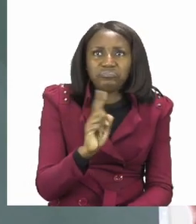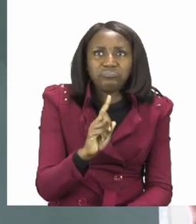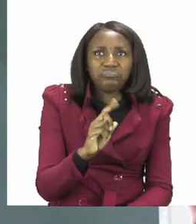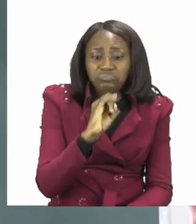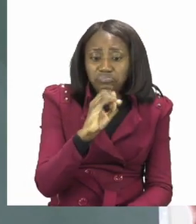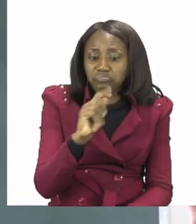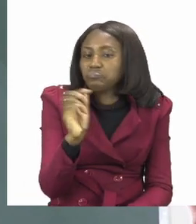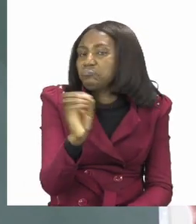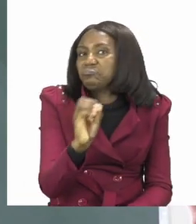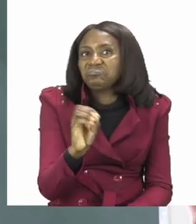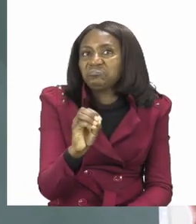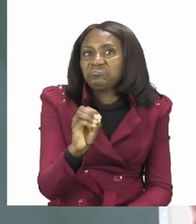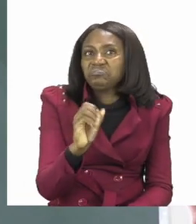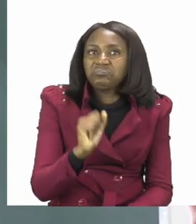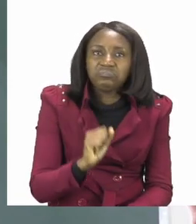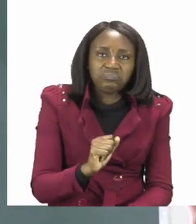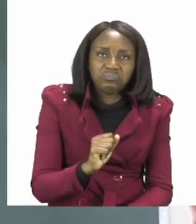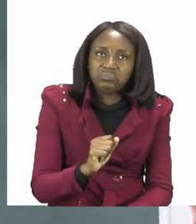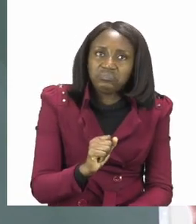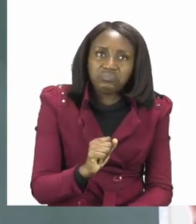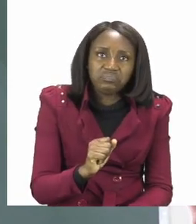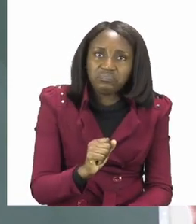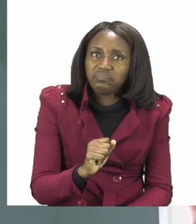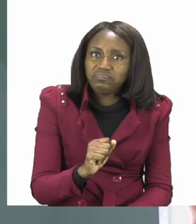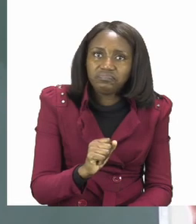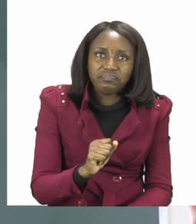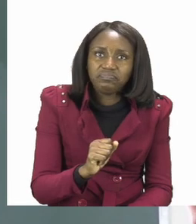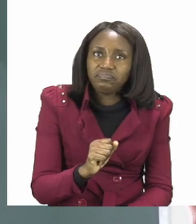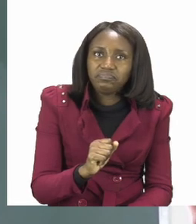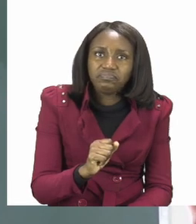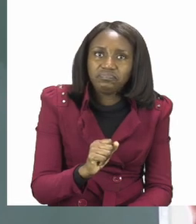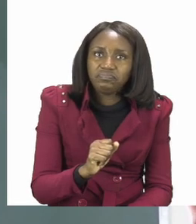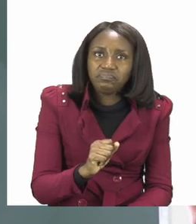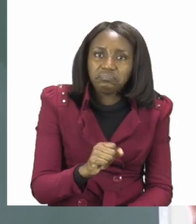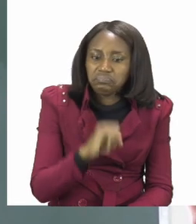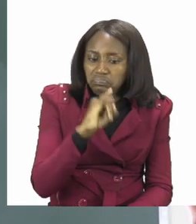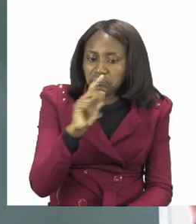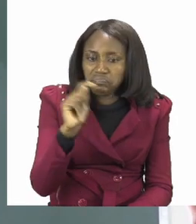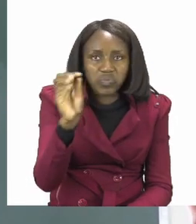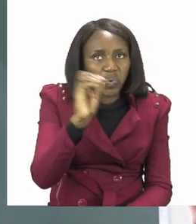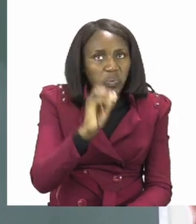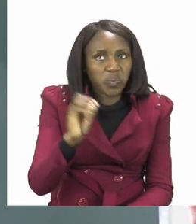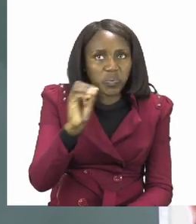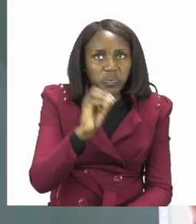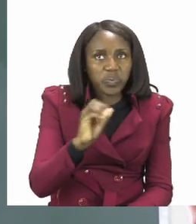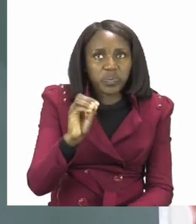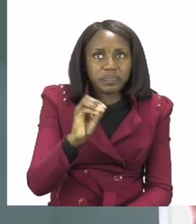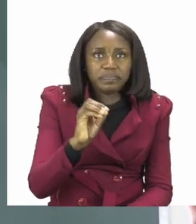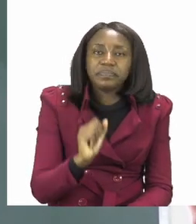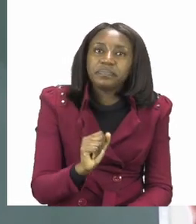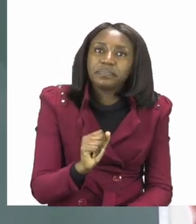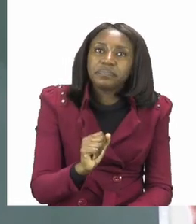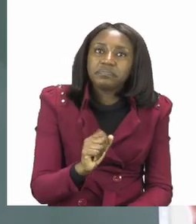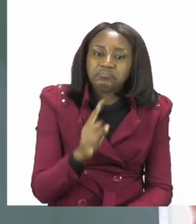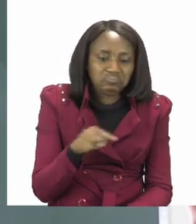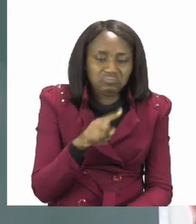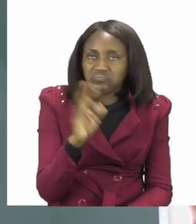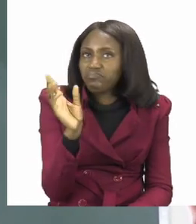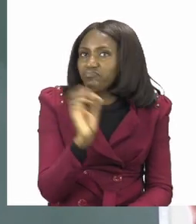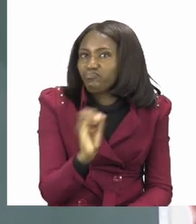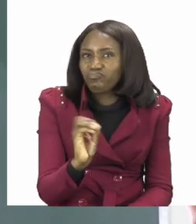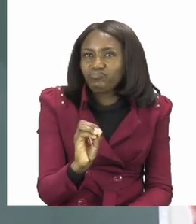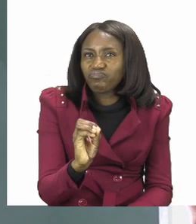P-e-n, pen. No, pen does not rhyme with pit, so we are not going to circle